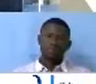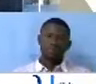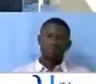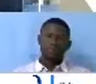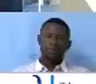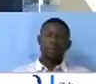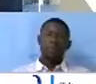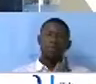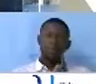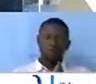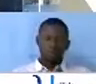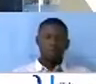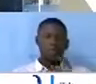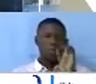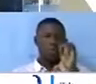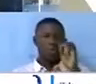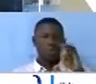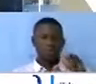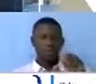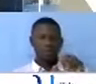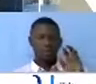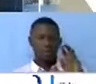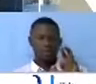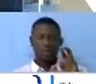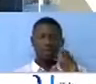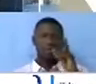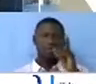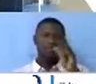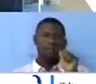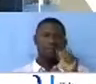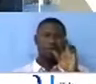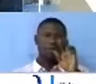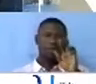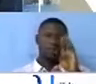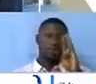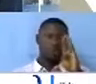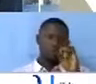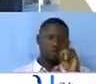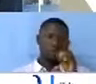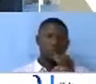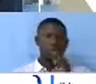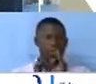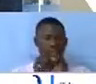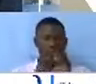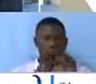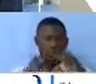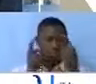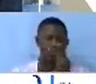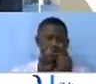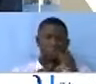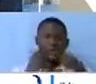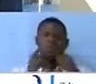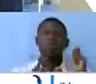Omar Dabo has described a scenario of what happened.